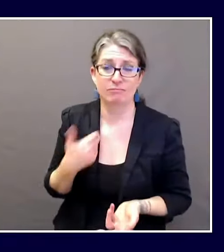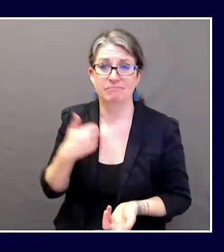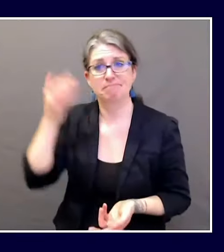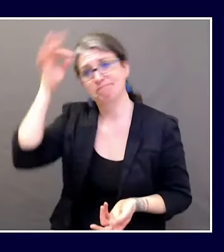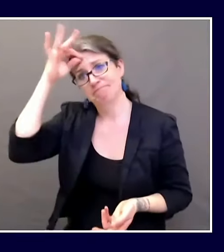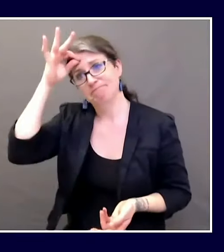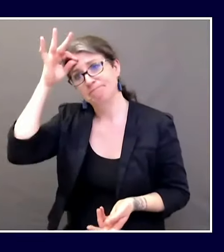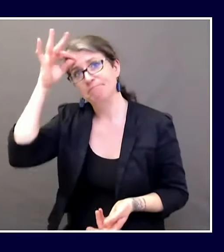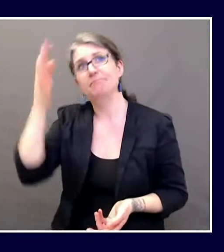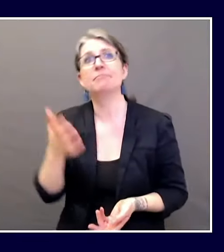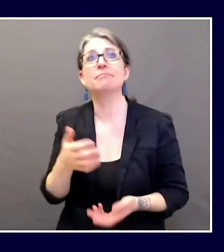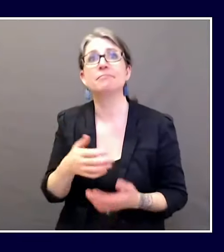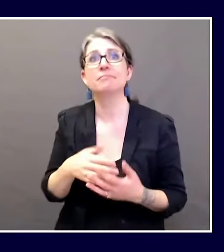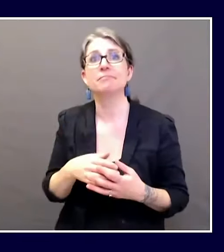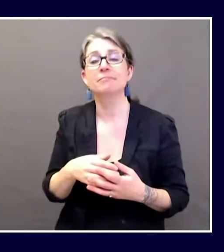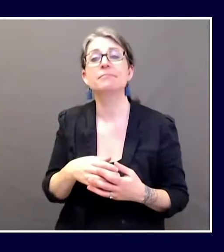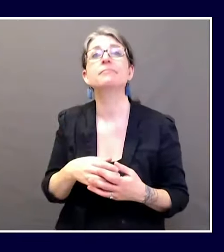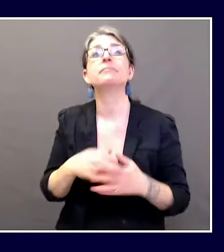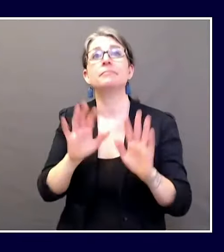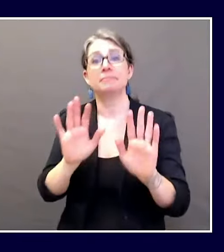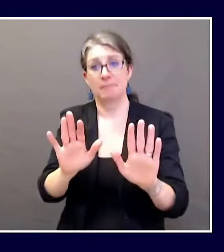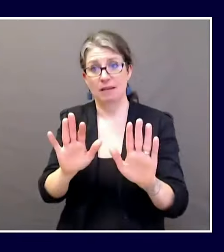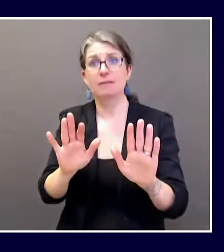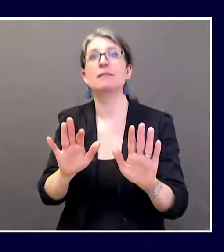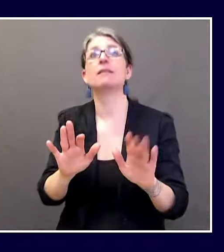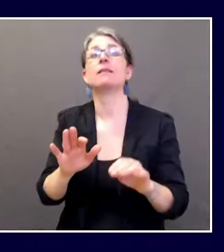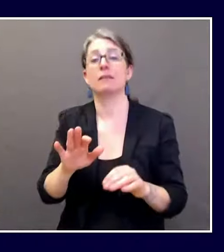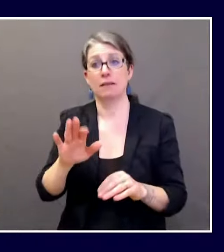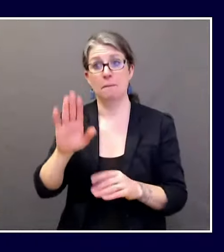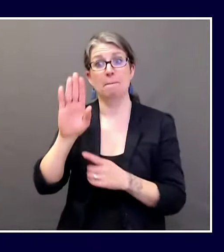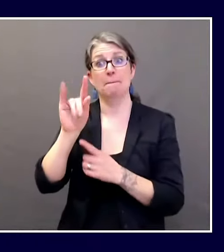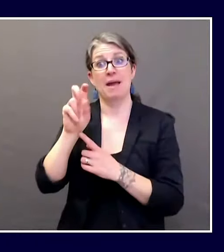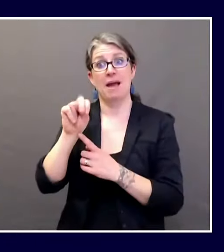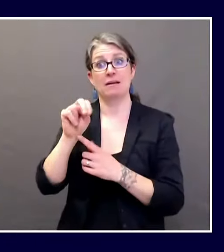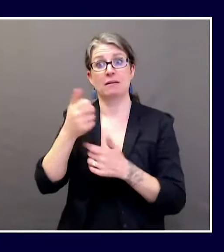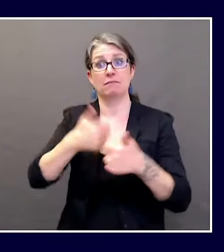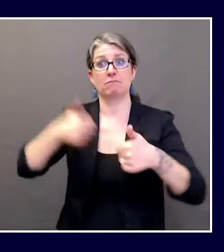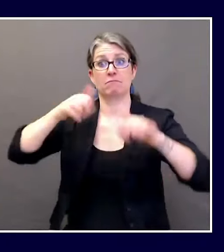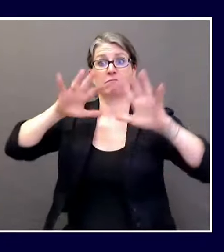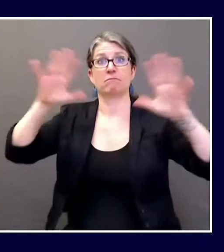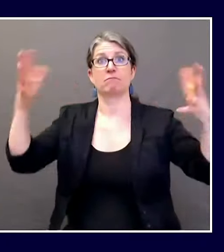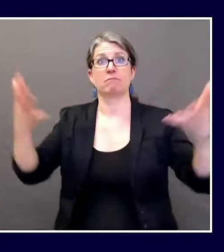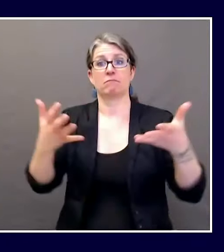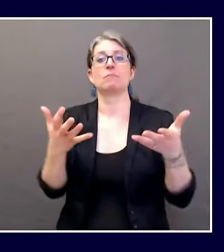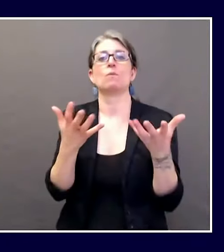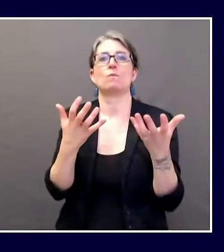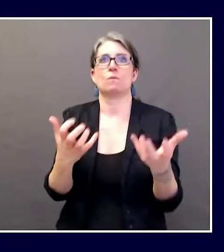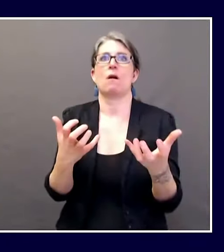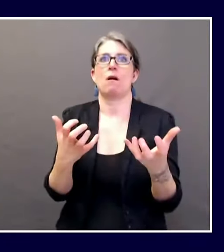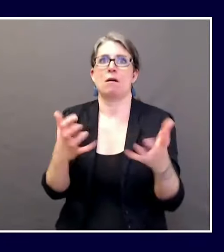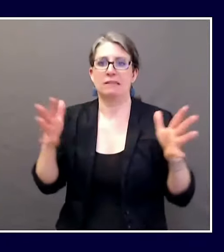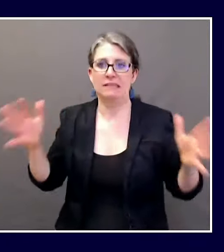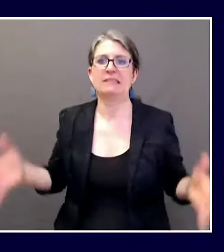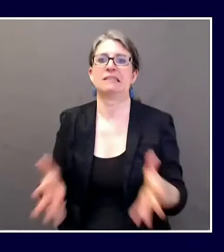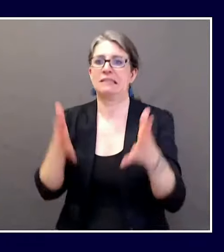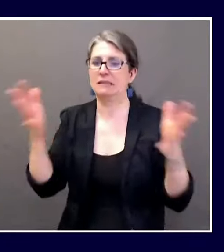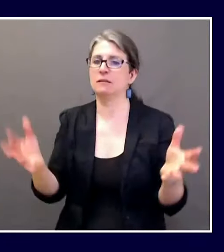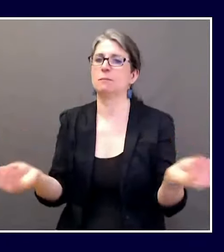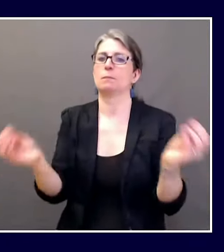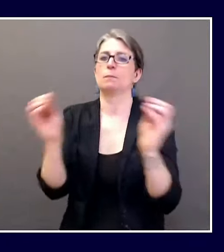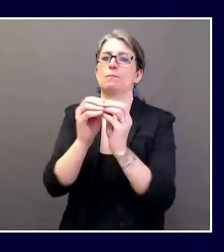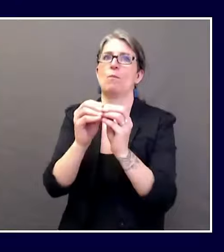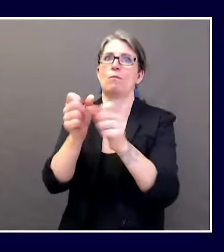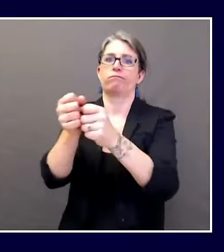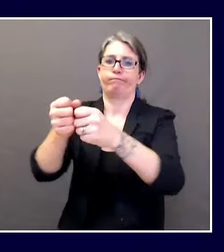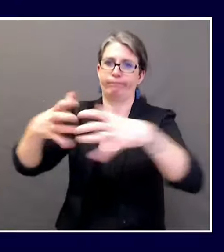Biden administration to activate more and more FQHCs across the country and thus in Maine. So over